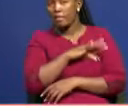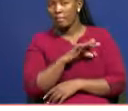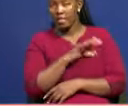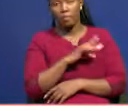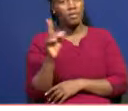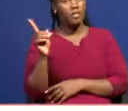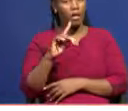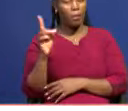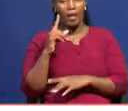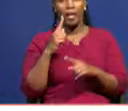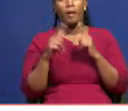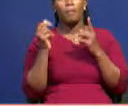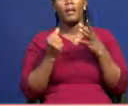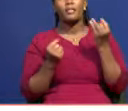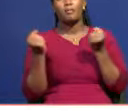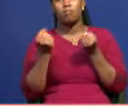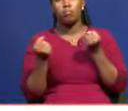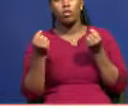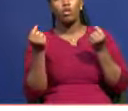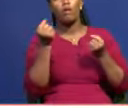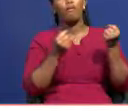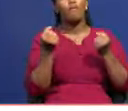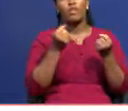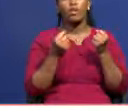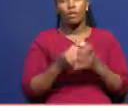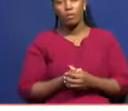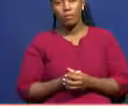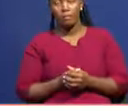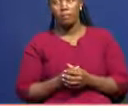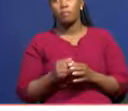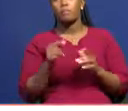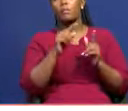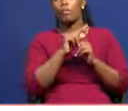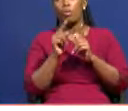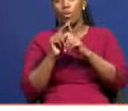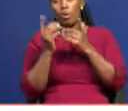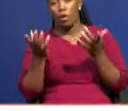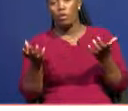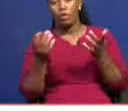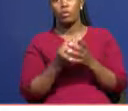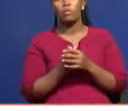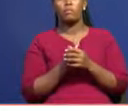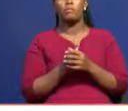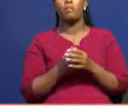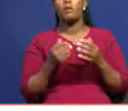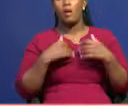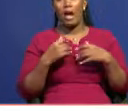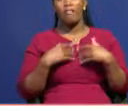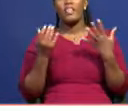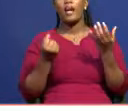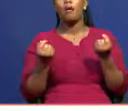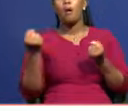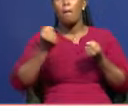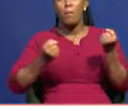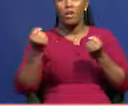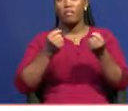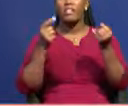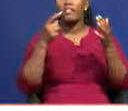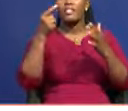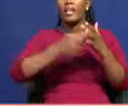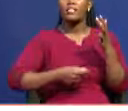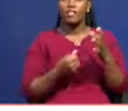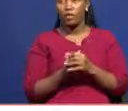but rather the motor vehicle circulation tax itself. Okay. Mm-hmm. And coming in with the motor vehicle circulation tax, you see mm-hmm. the